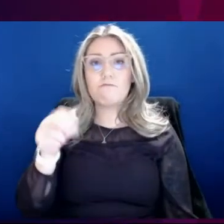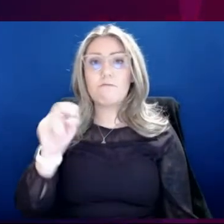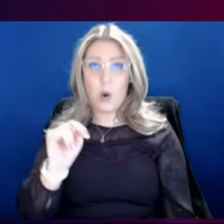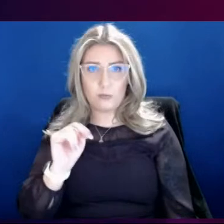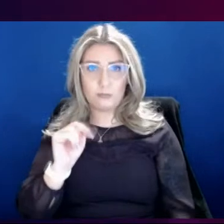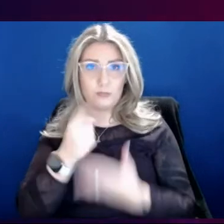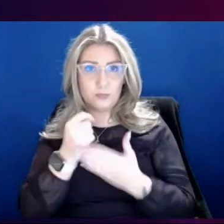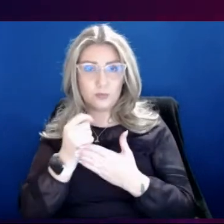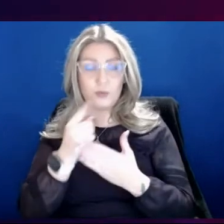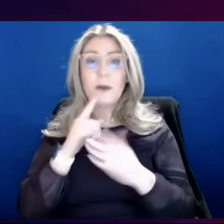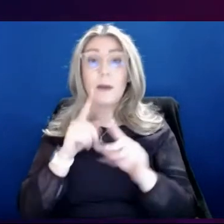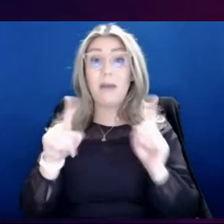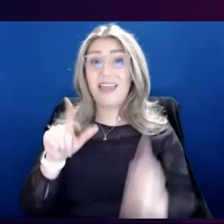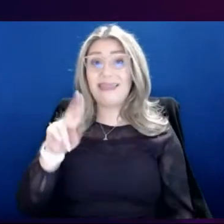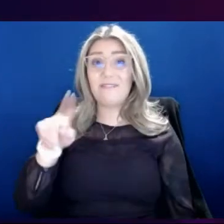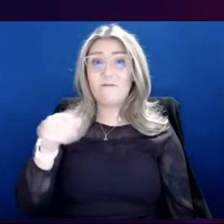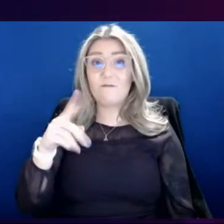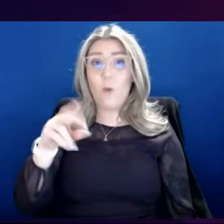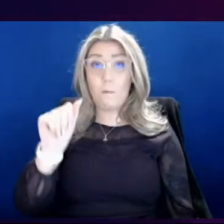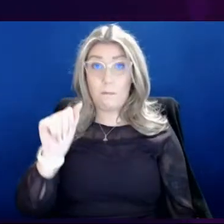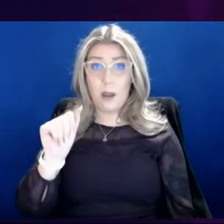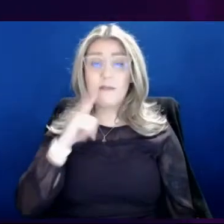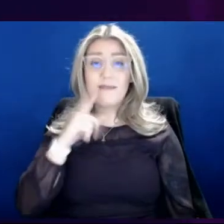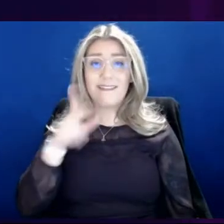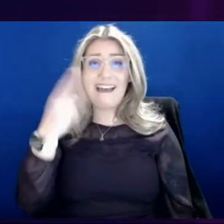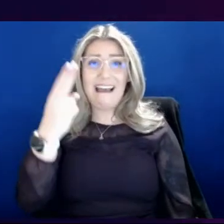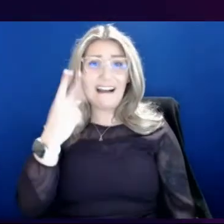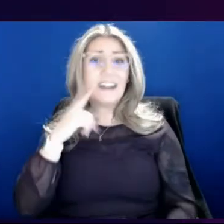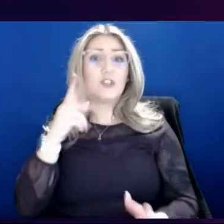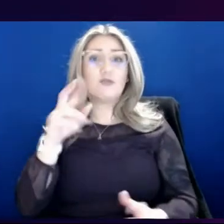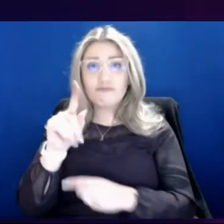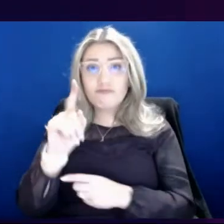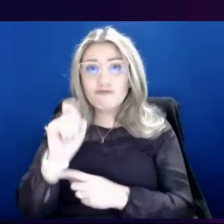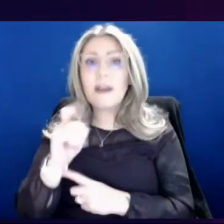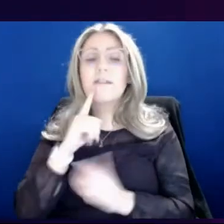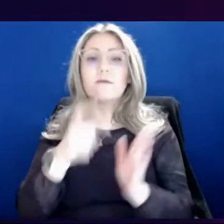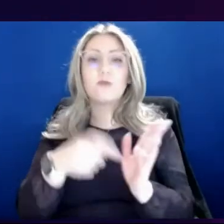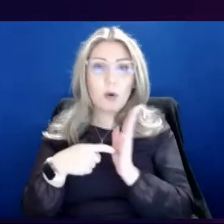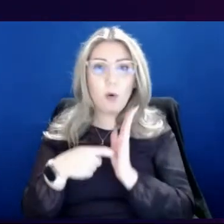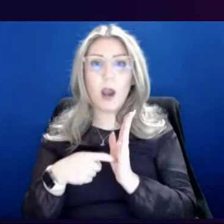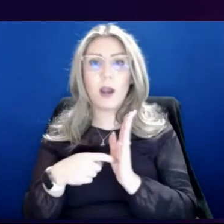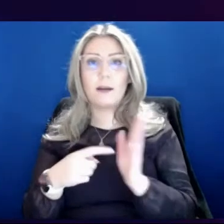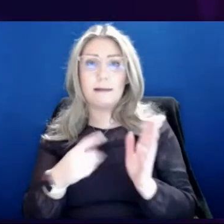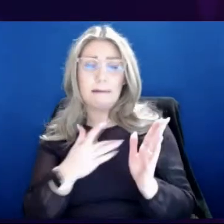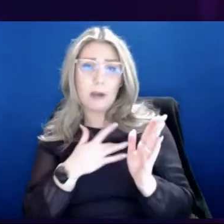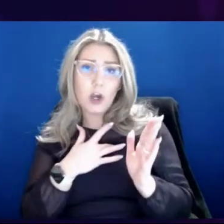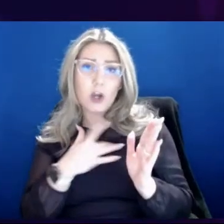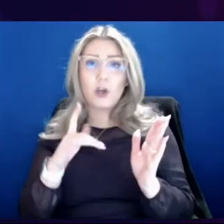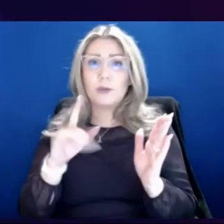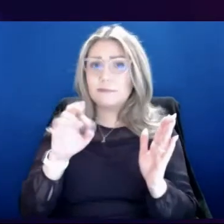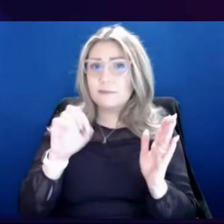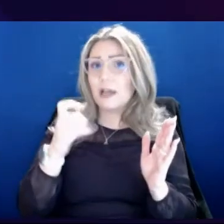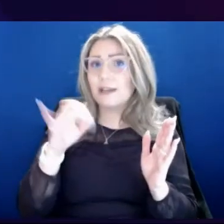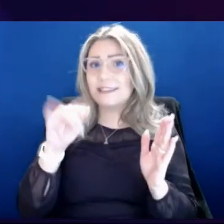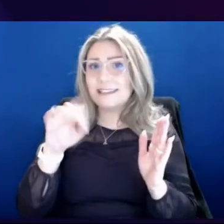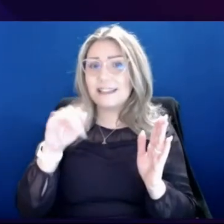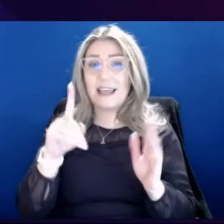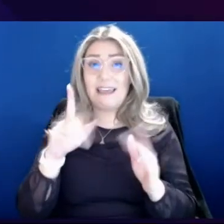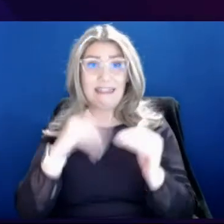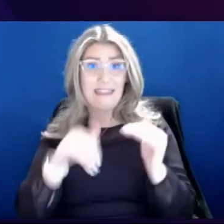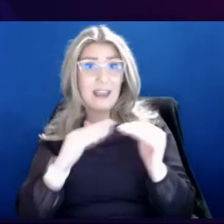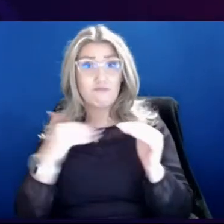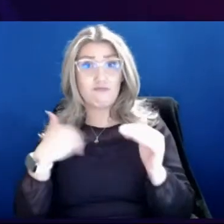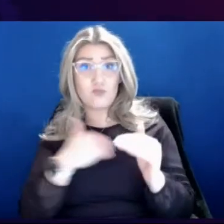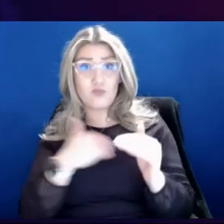lymphoma has a higher incidence of requiring cardiotoxic anthracycline than breast cancer. It's actually, breast cancer is